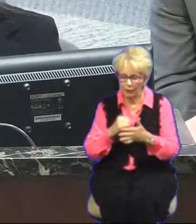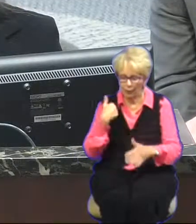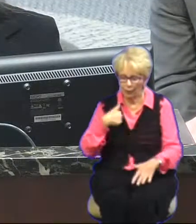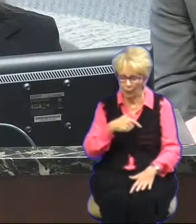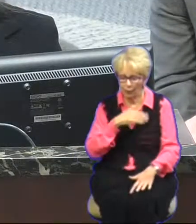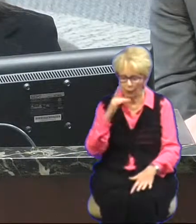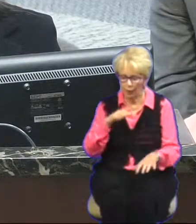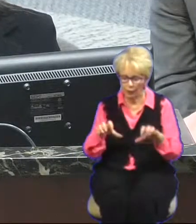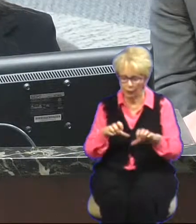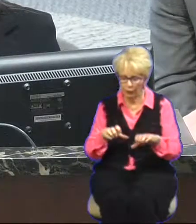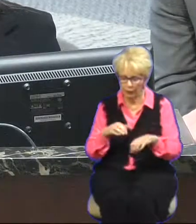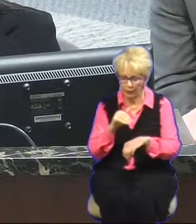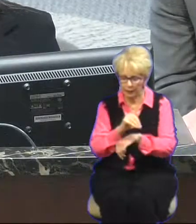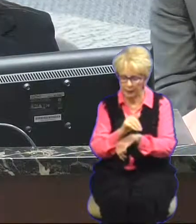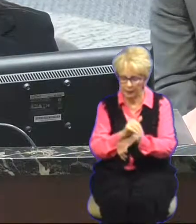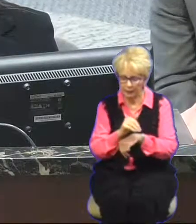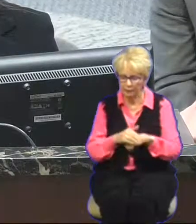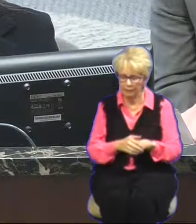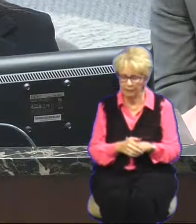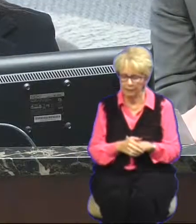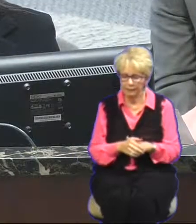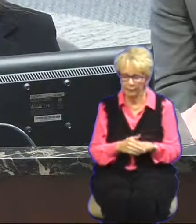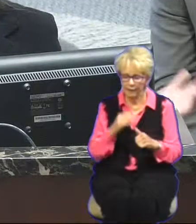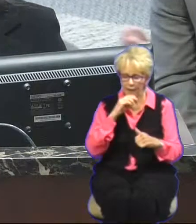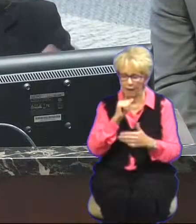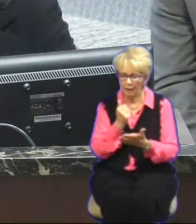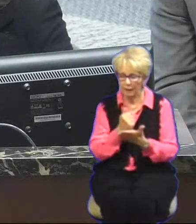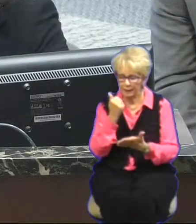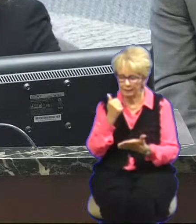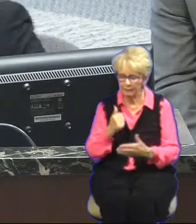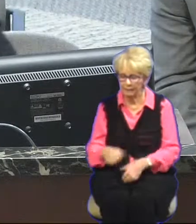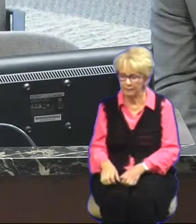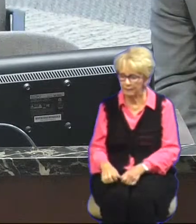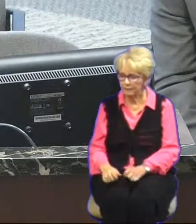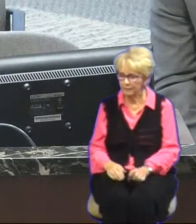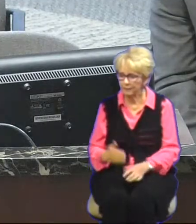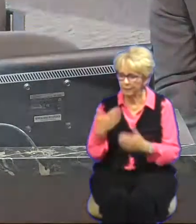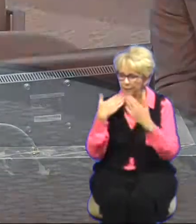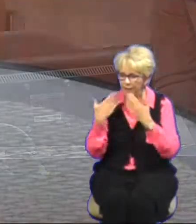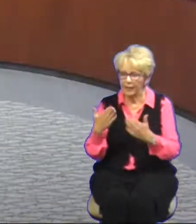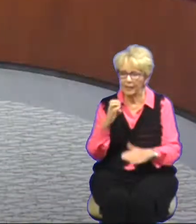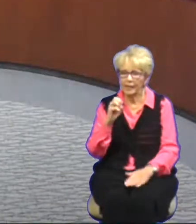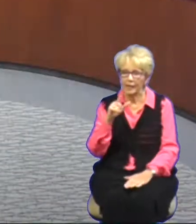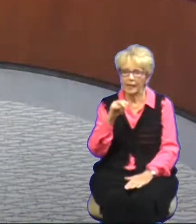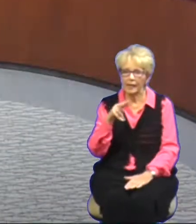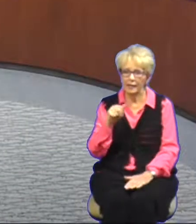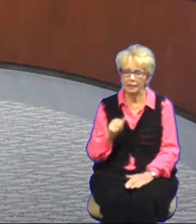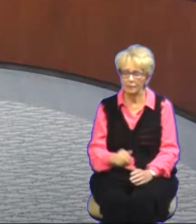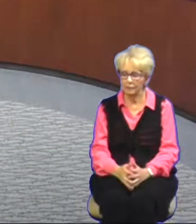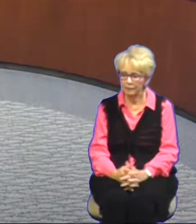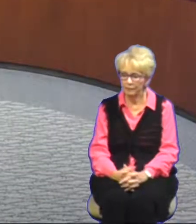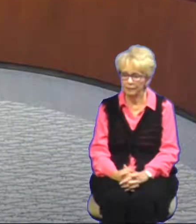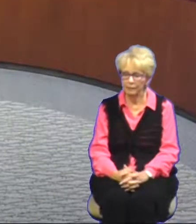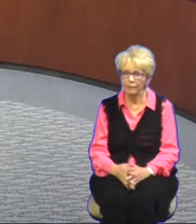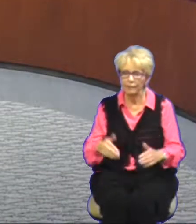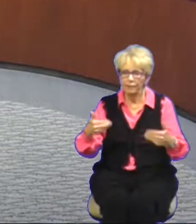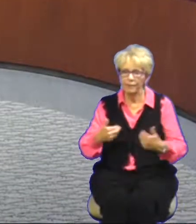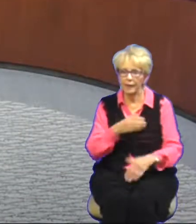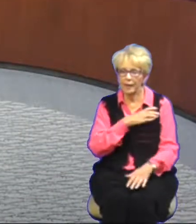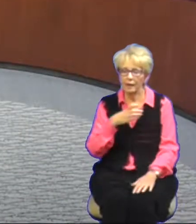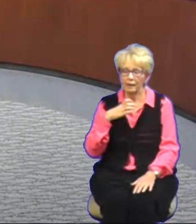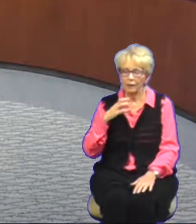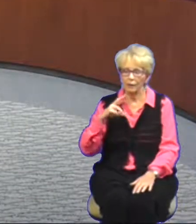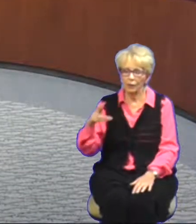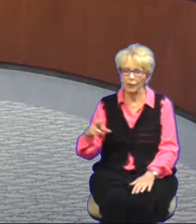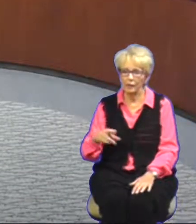will do this night. Amen. Thank you, Elaine. I'd like to introduce council. To my